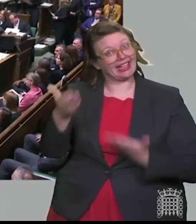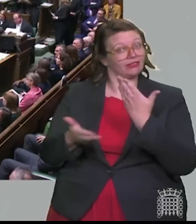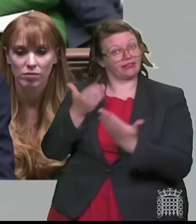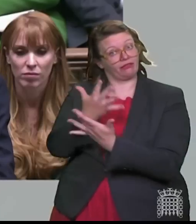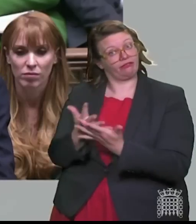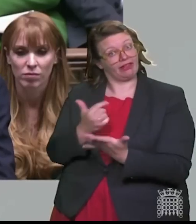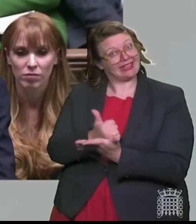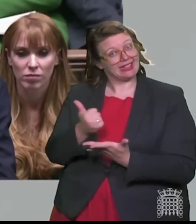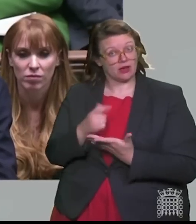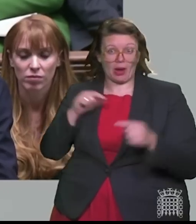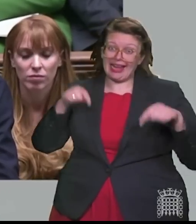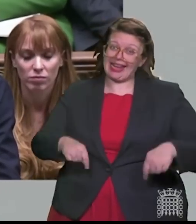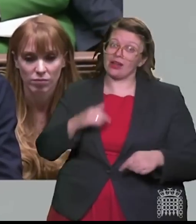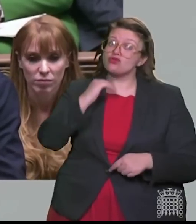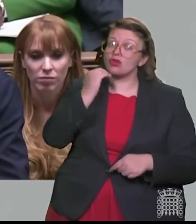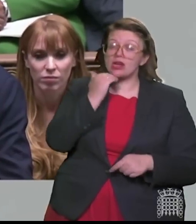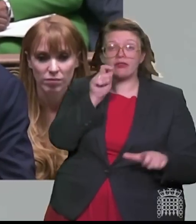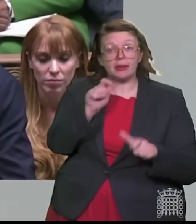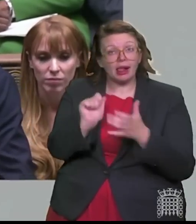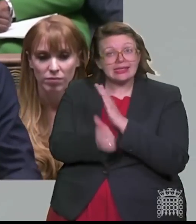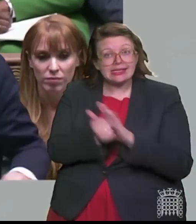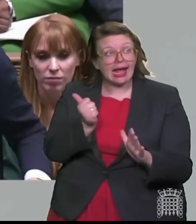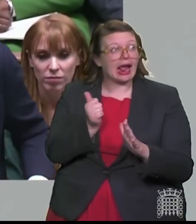labour and skills shortages. And the reasons there are